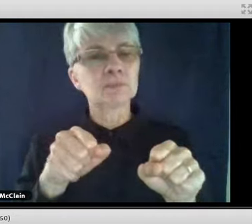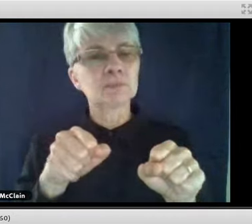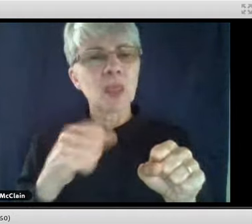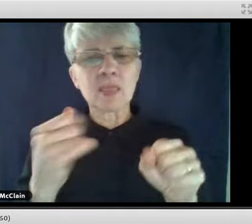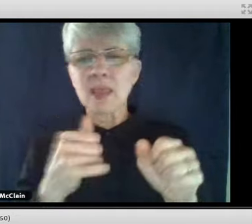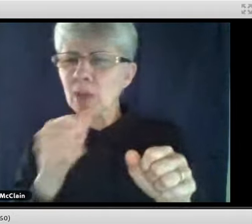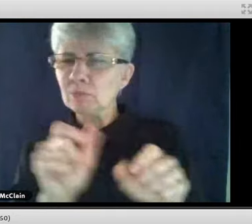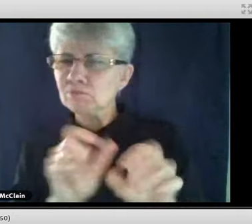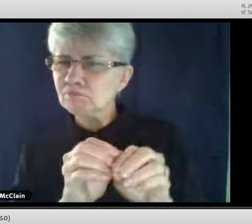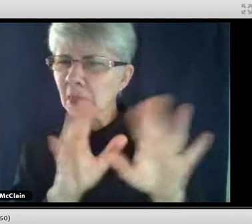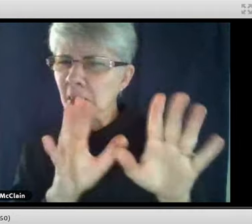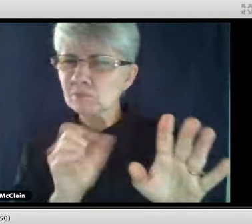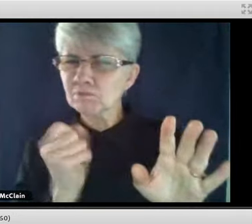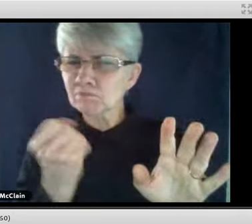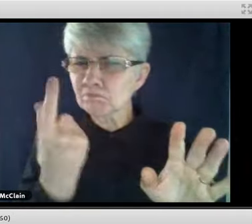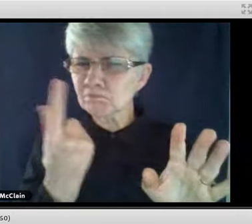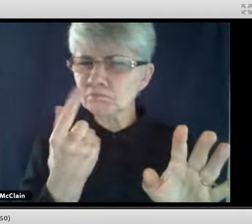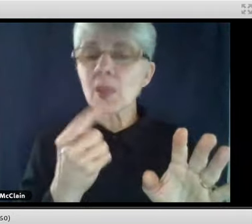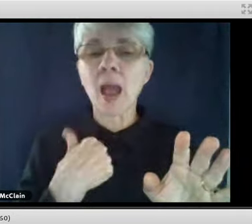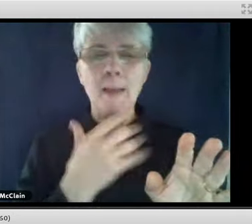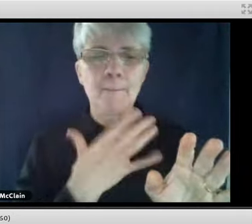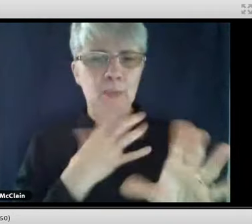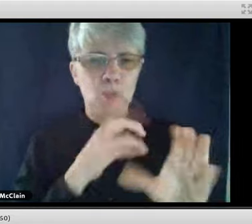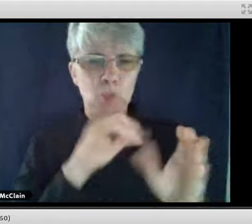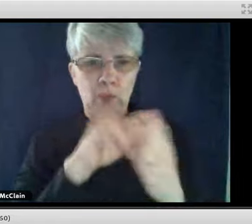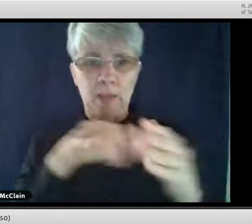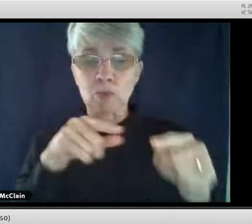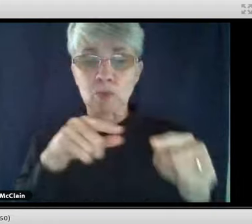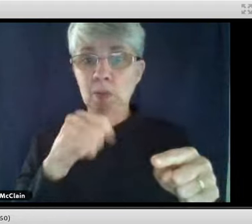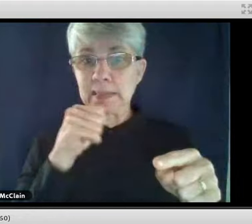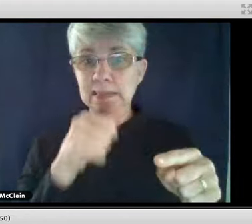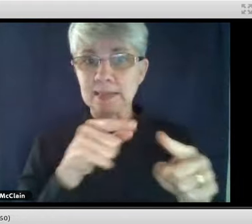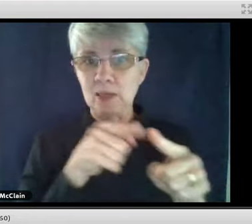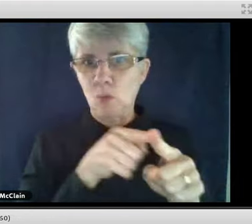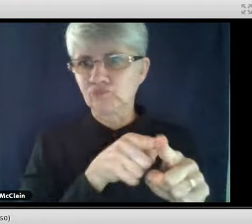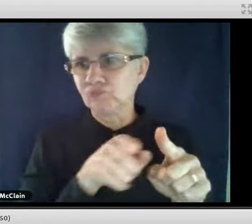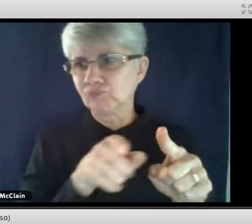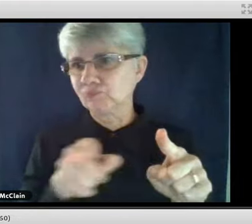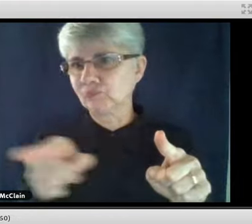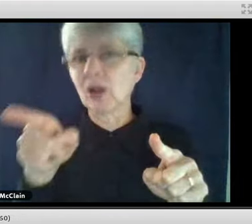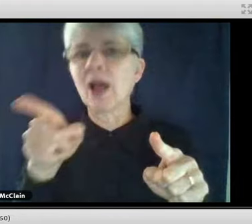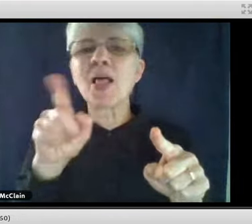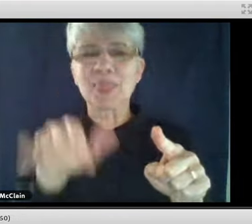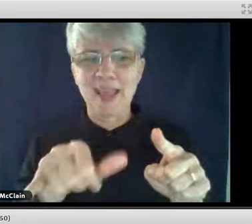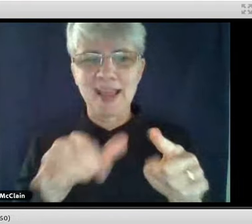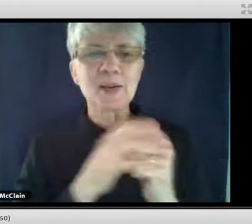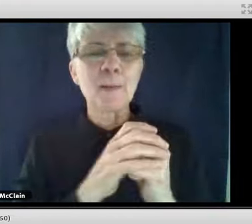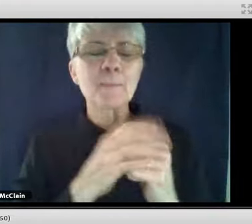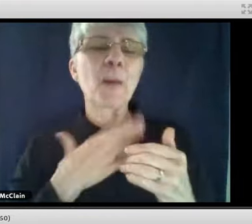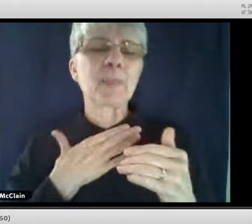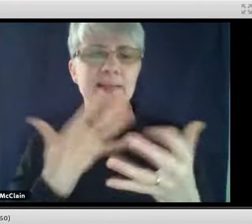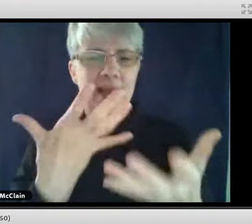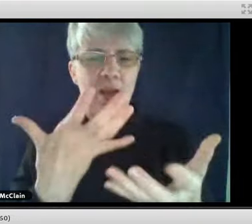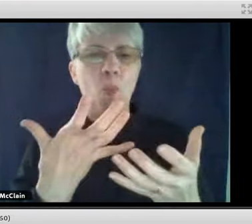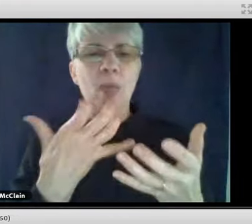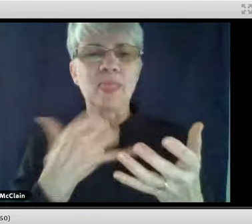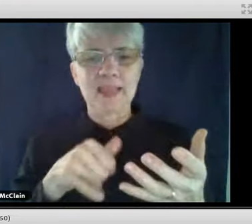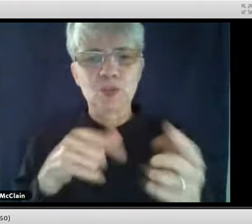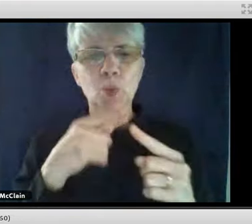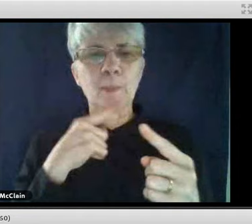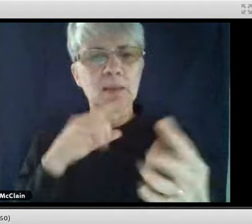clear to you. I'm happy to do that as long as it doesn't get us too far off track. But please, I like for this to be